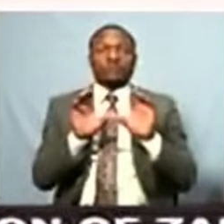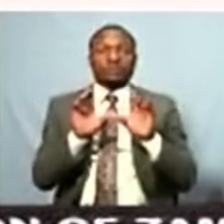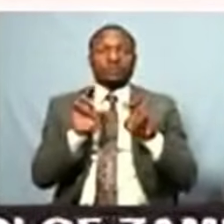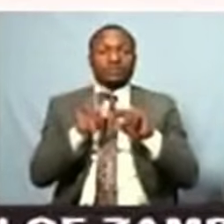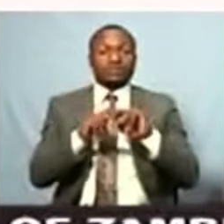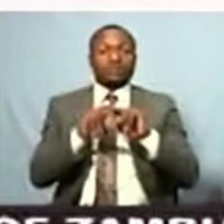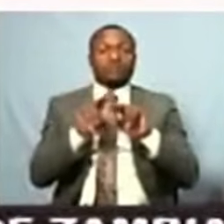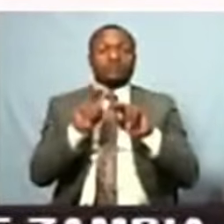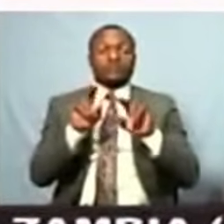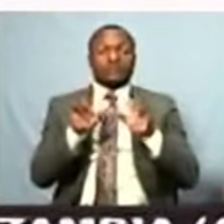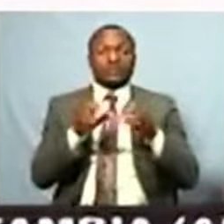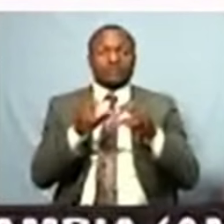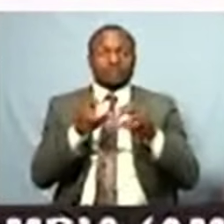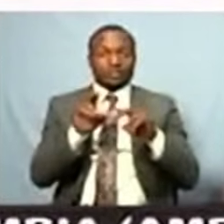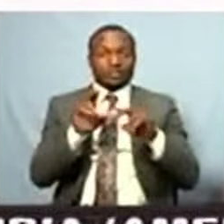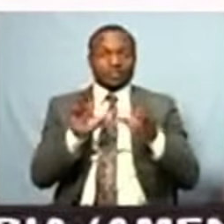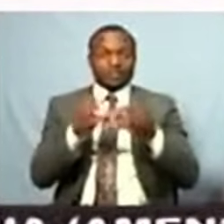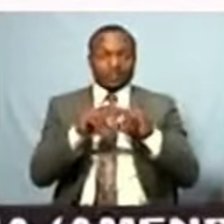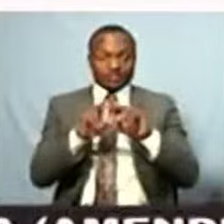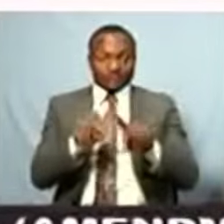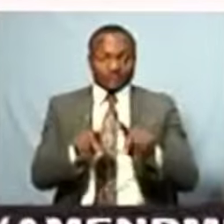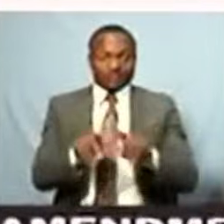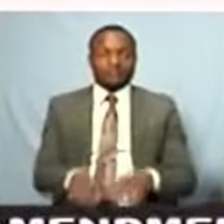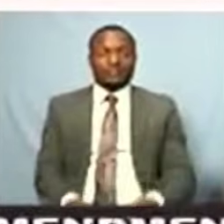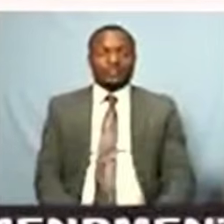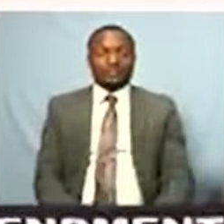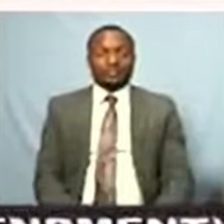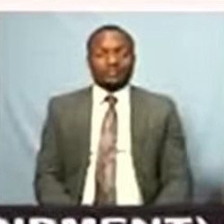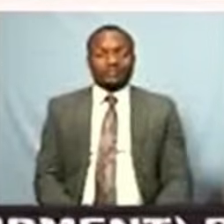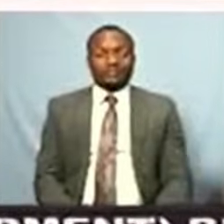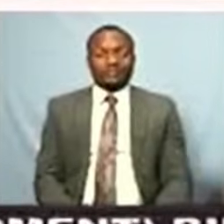included in the current provision.